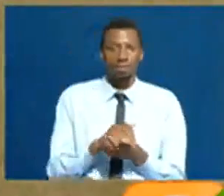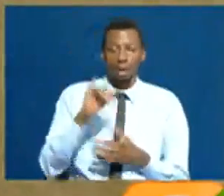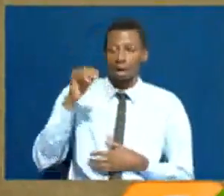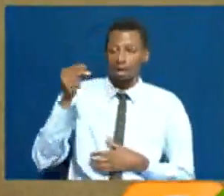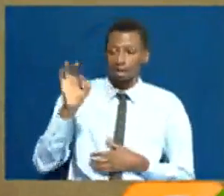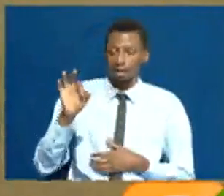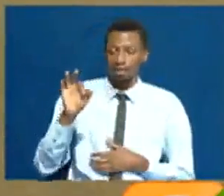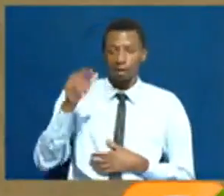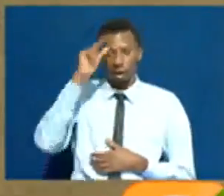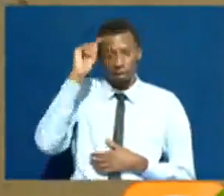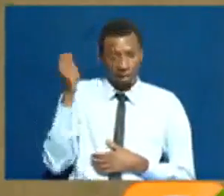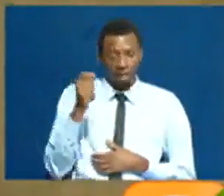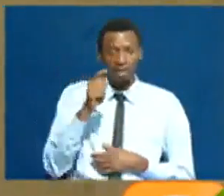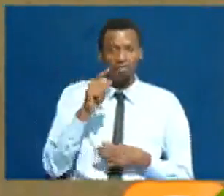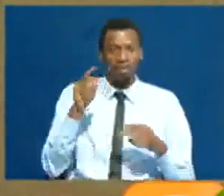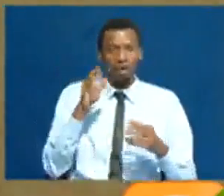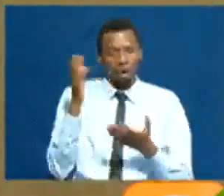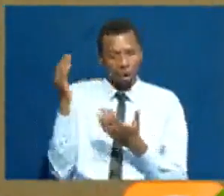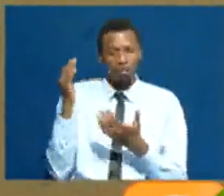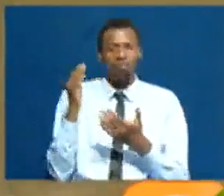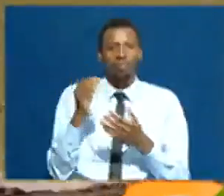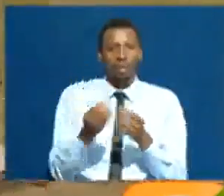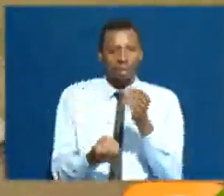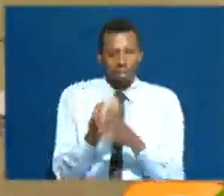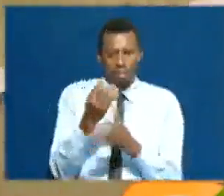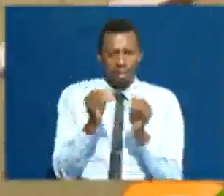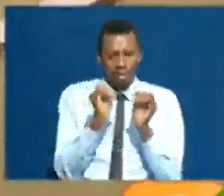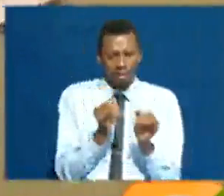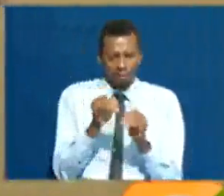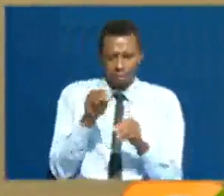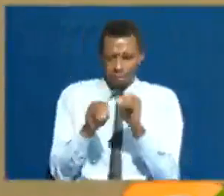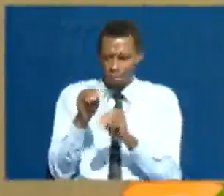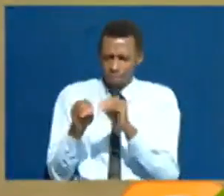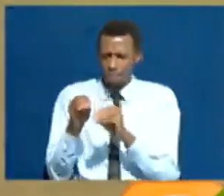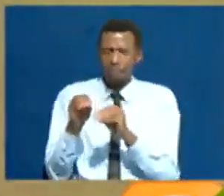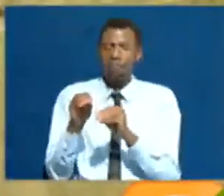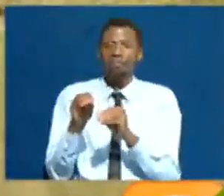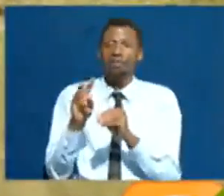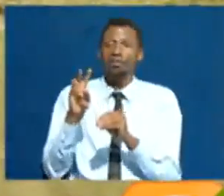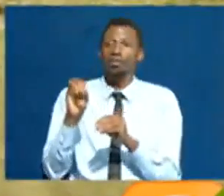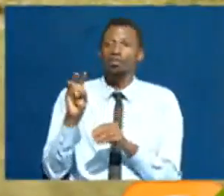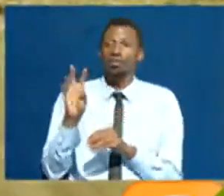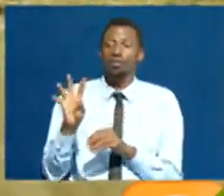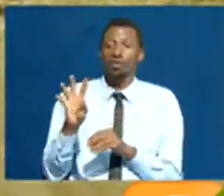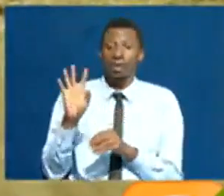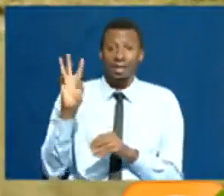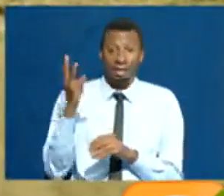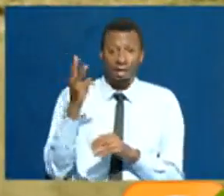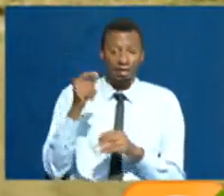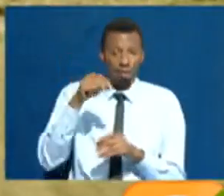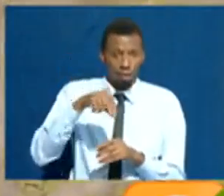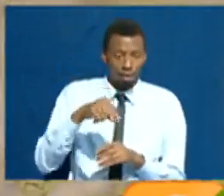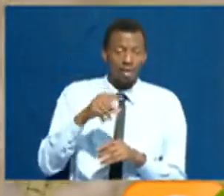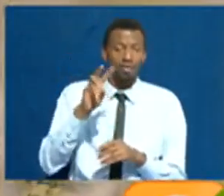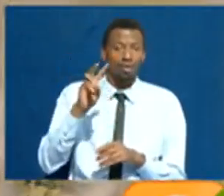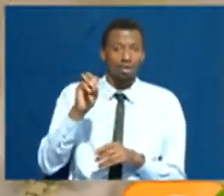joint refurbish the stadium in 2024. The stadium will be reopened in the third quarter of 2024 with an